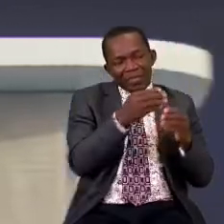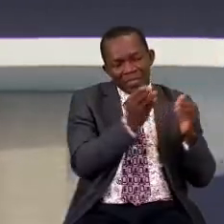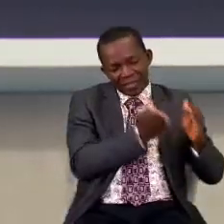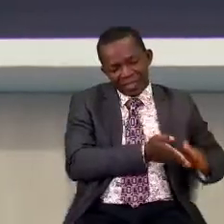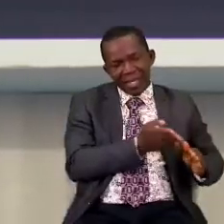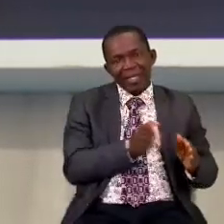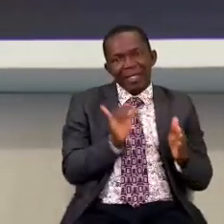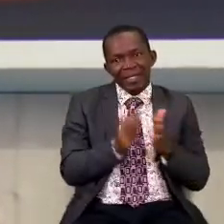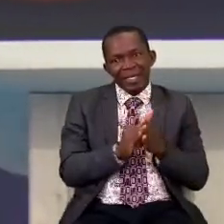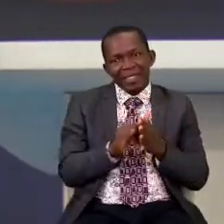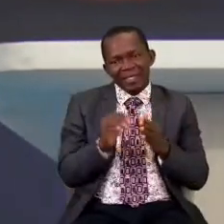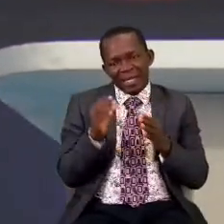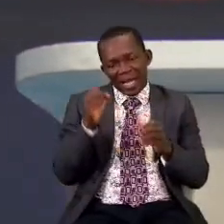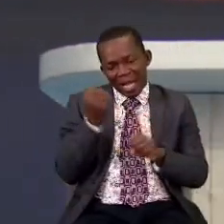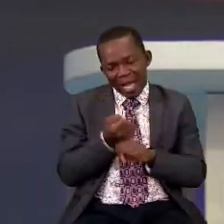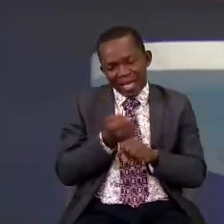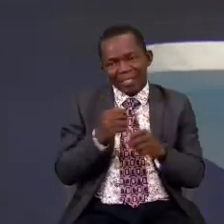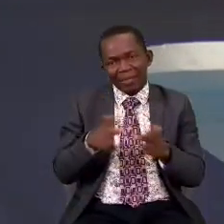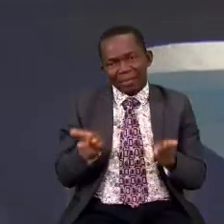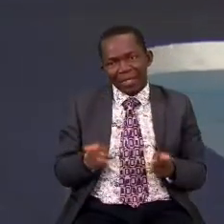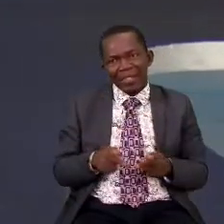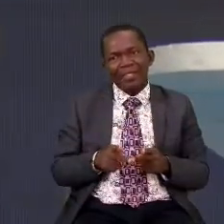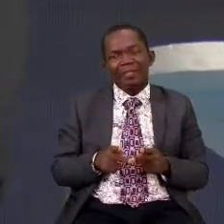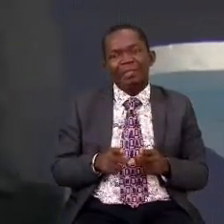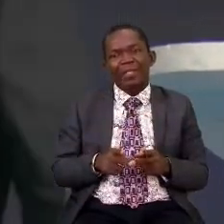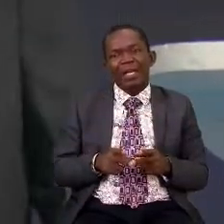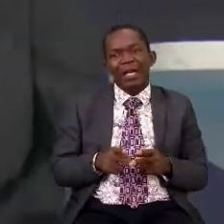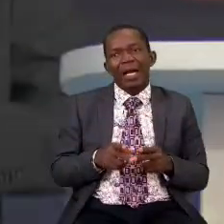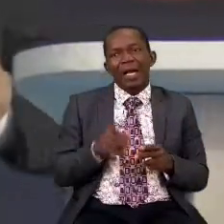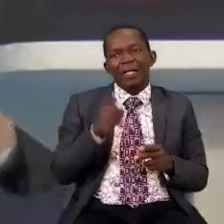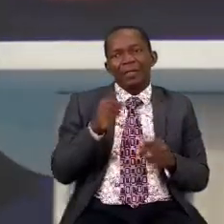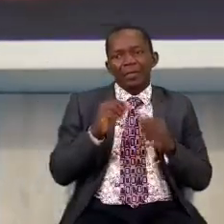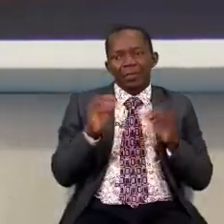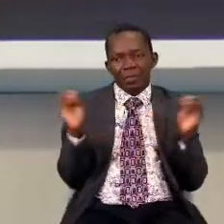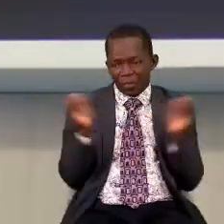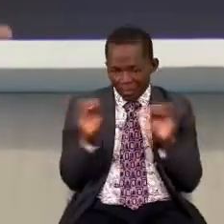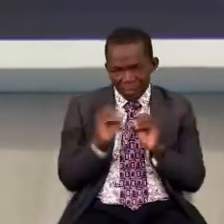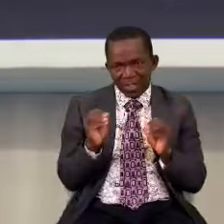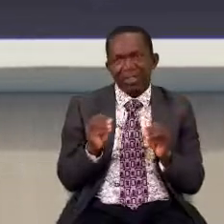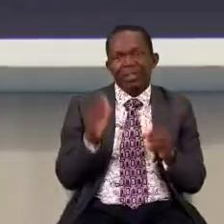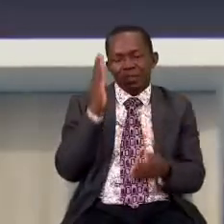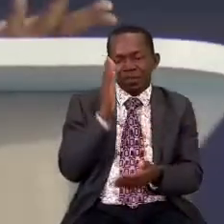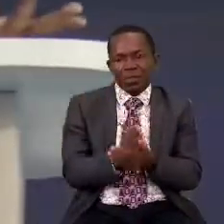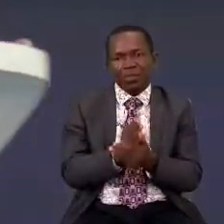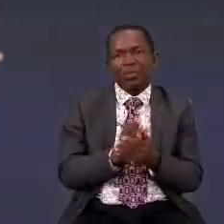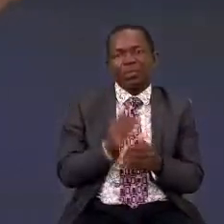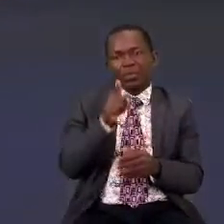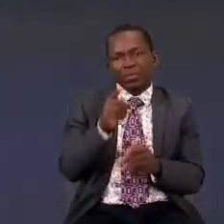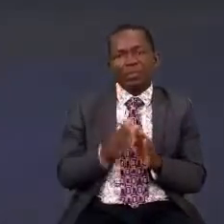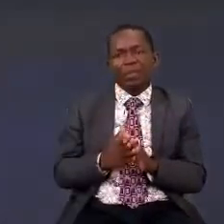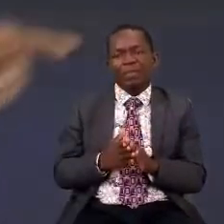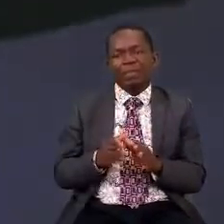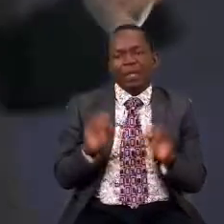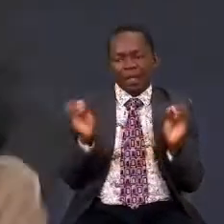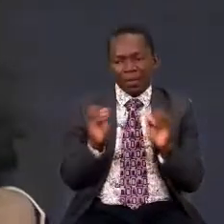back, and nothing restrains you or restricts you, and you say, I'll go there, I'll go